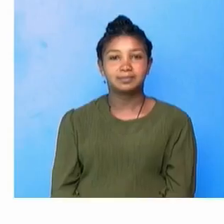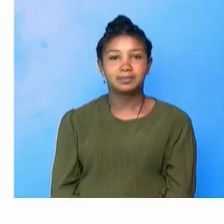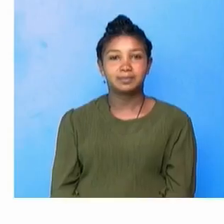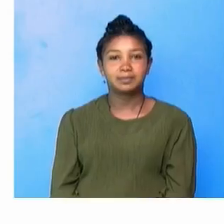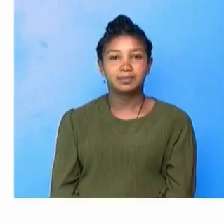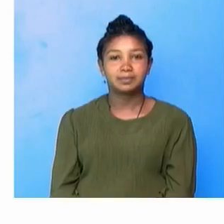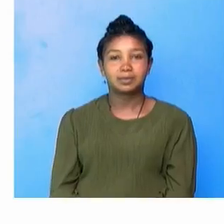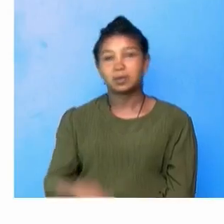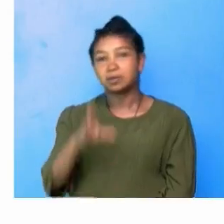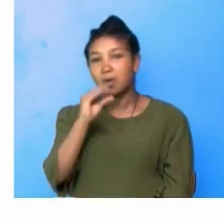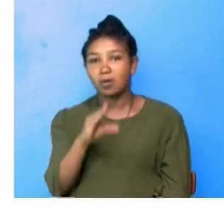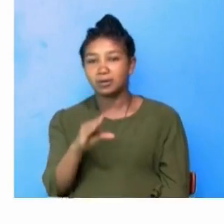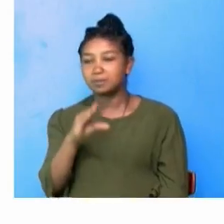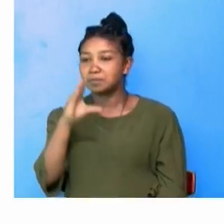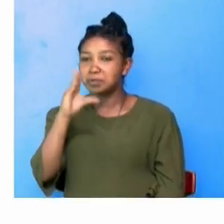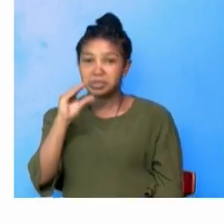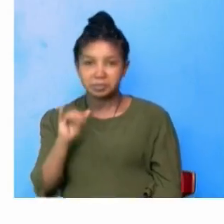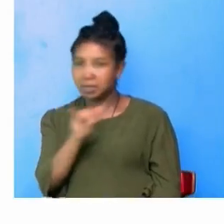speak.